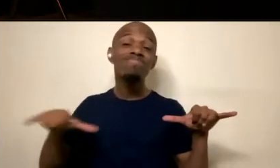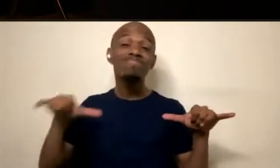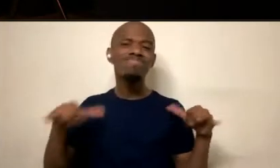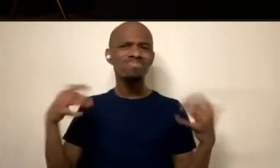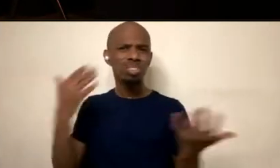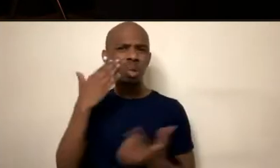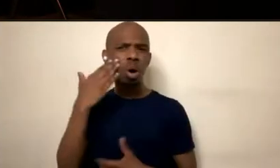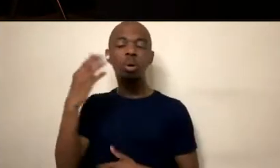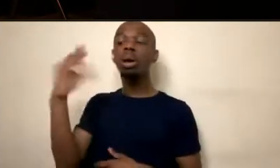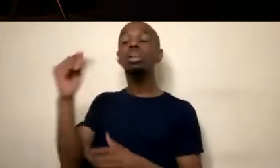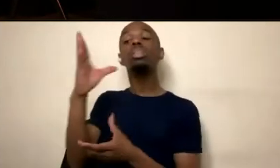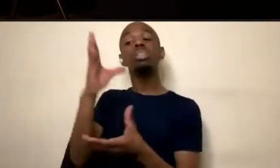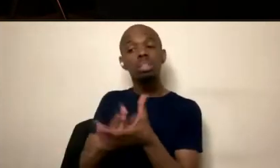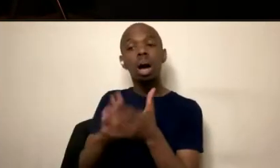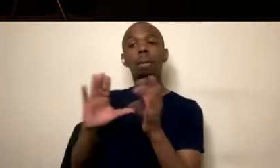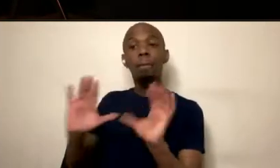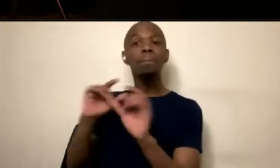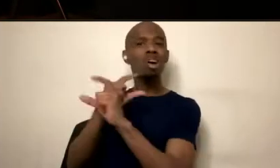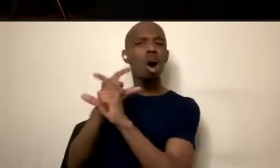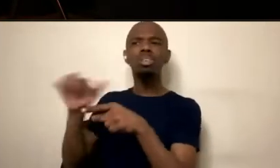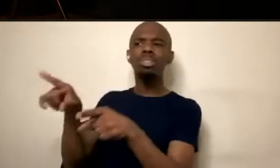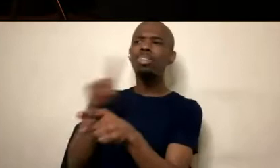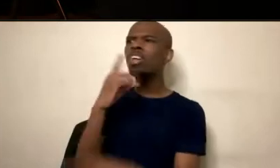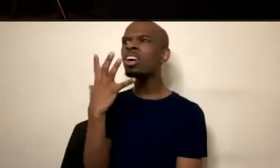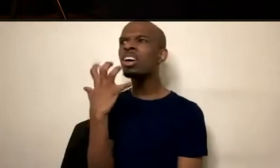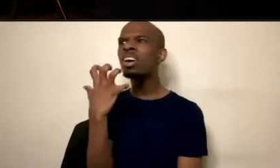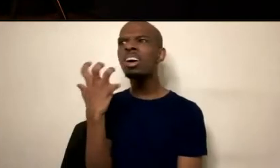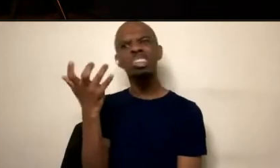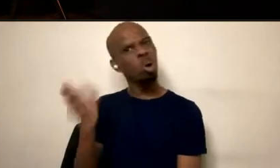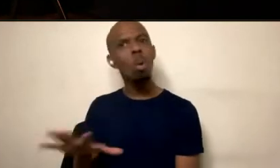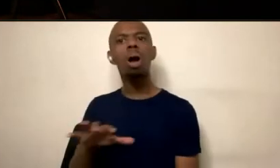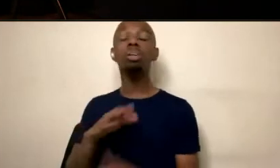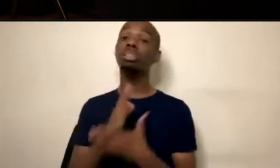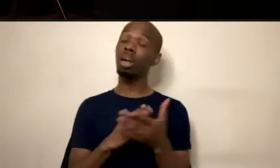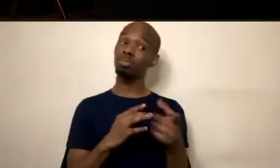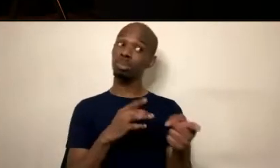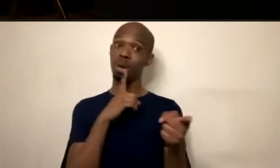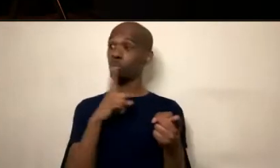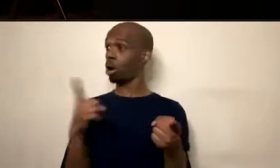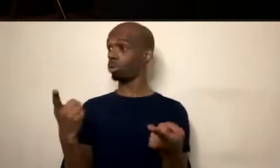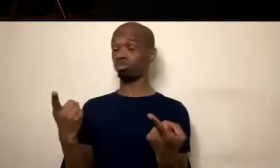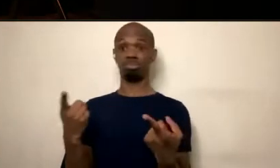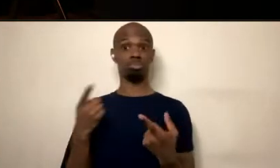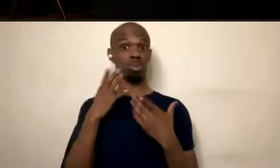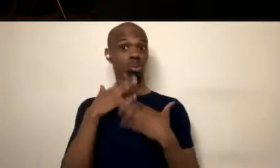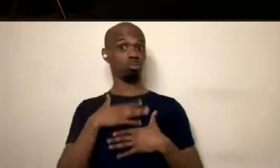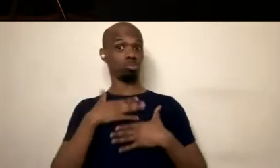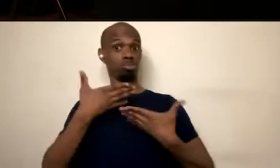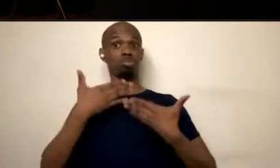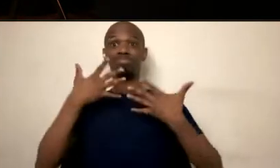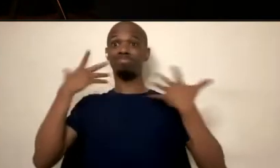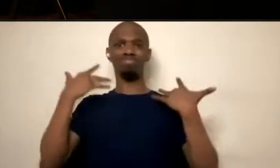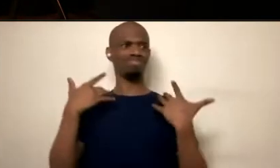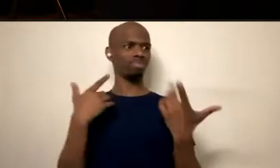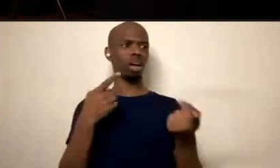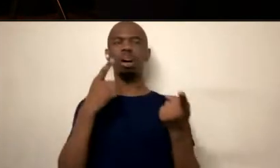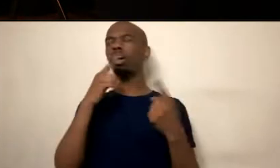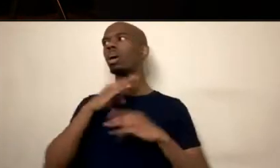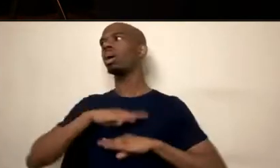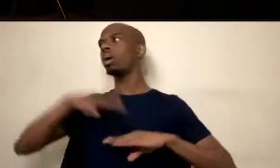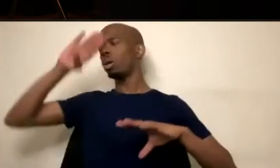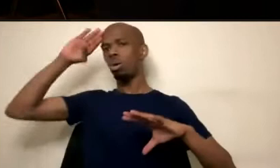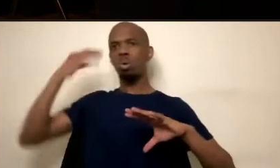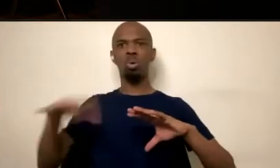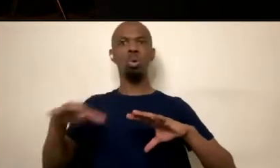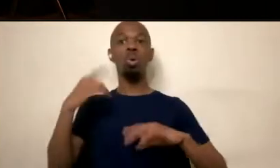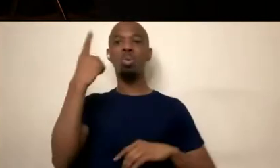I got ready to leave, though, I had to tell them, I'm leaving. And then one little girl said, Miss Jones, you're